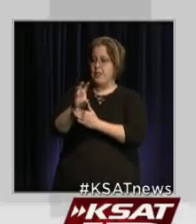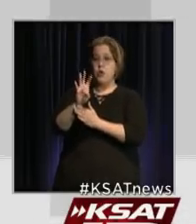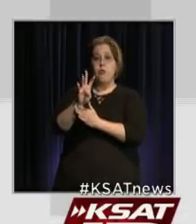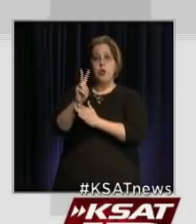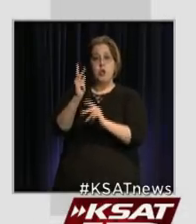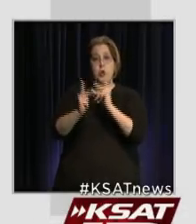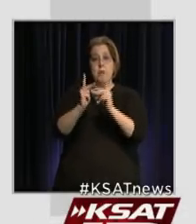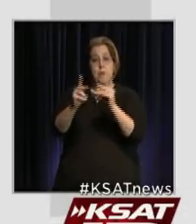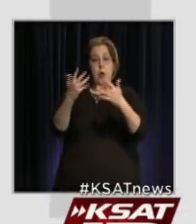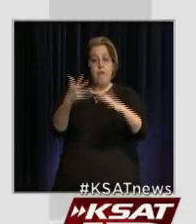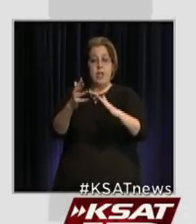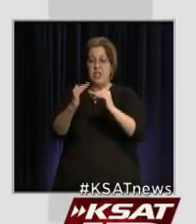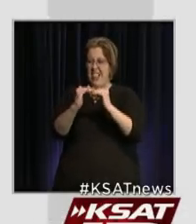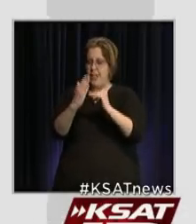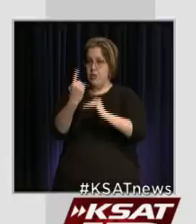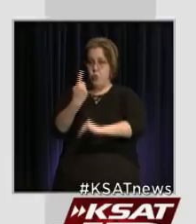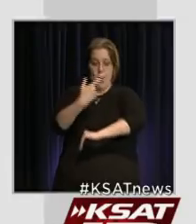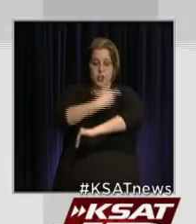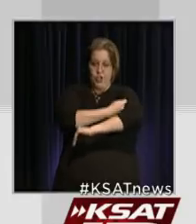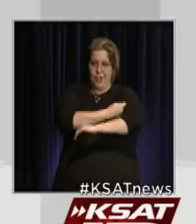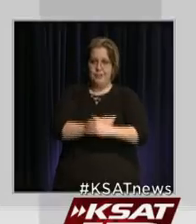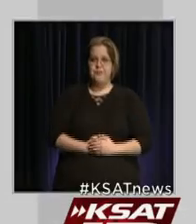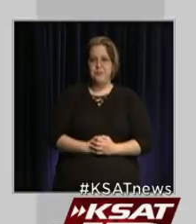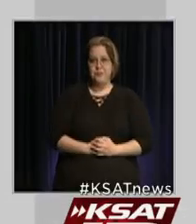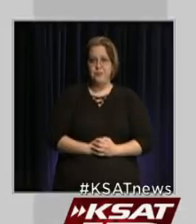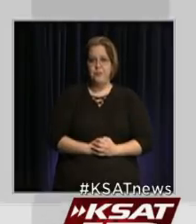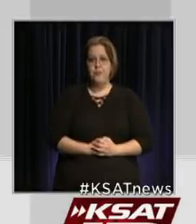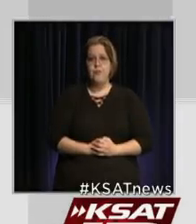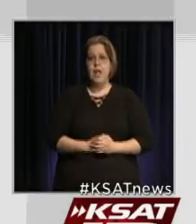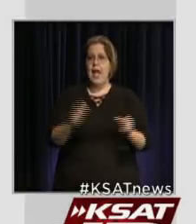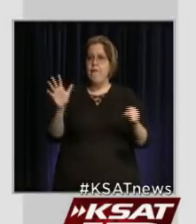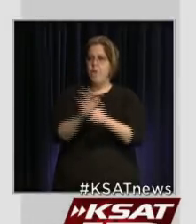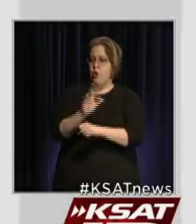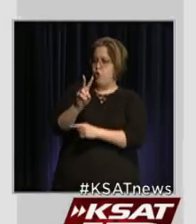524,642 people with at least one dose received, and a full